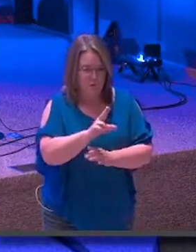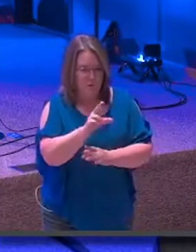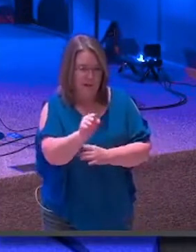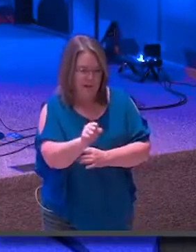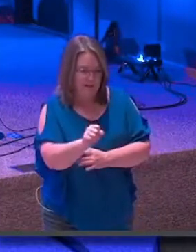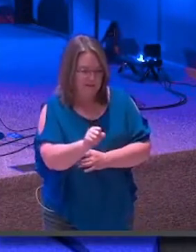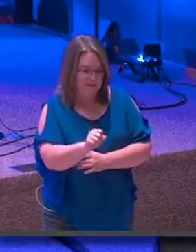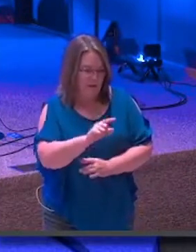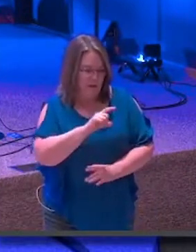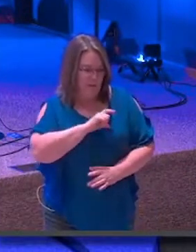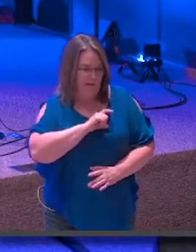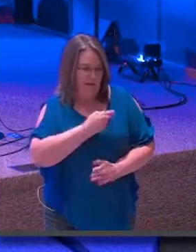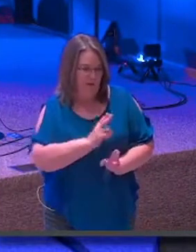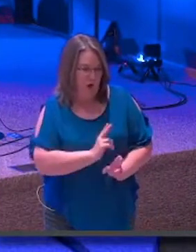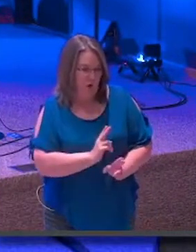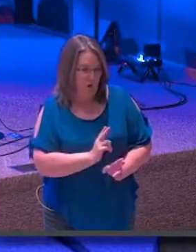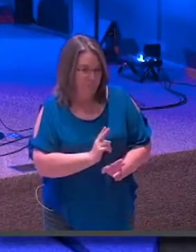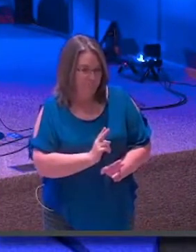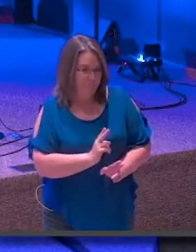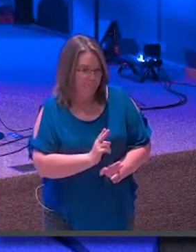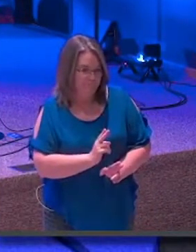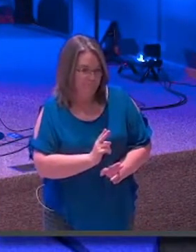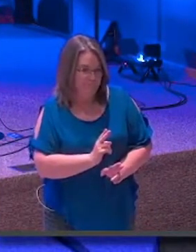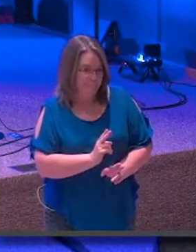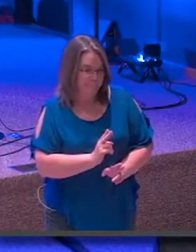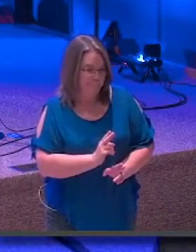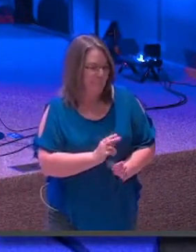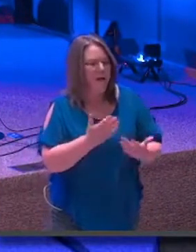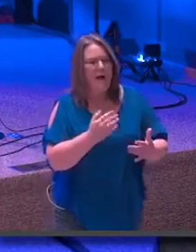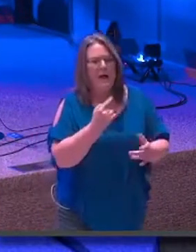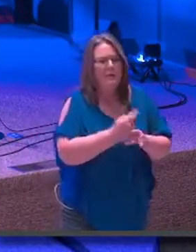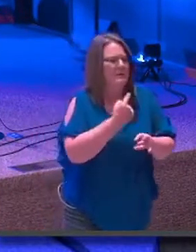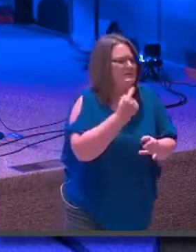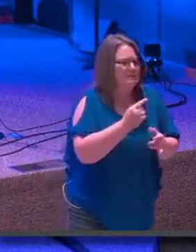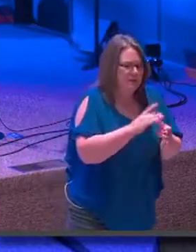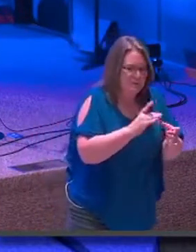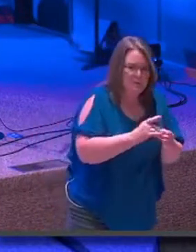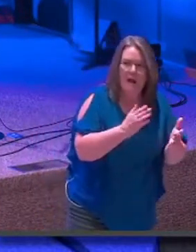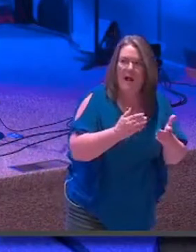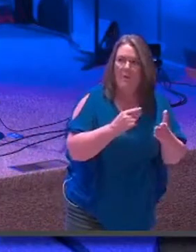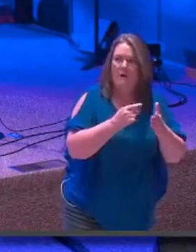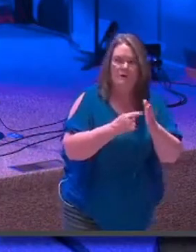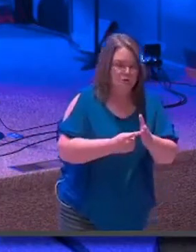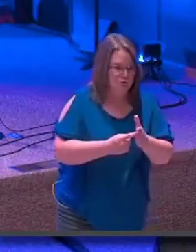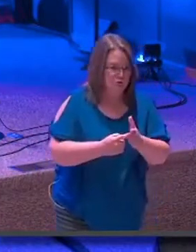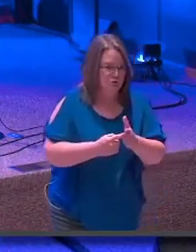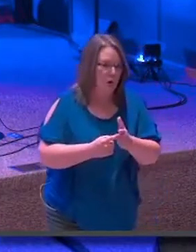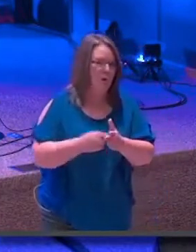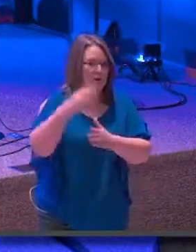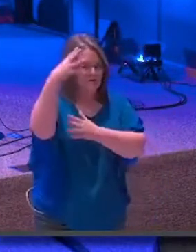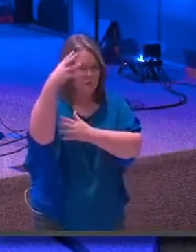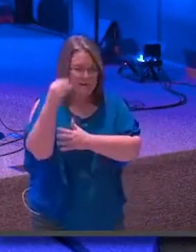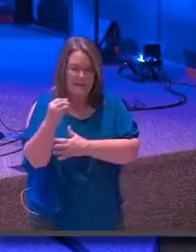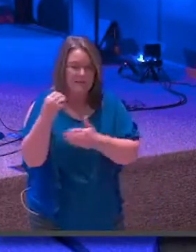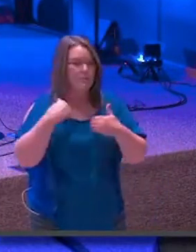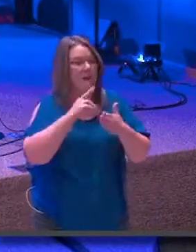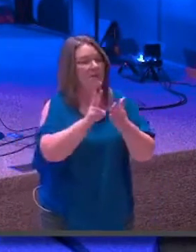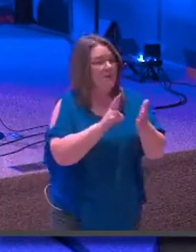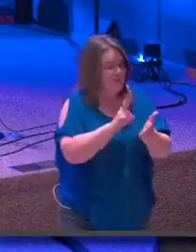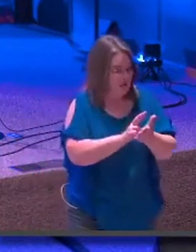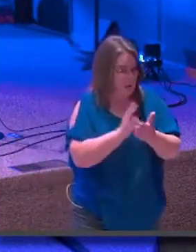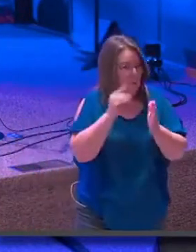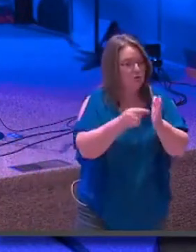Honor. And so, I don't want to just tell the story, I want to show it. So if we could dim the house lights here, we have a video clip that we're going to show